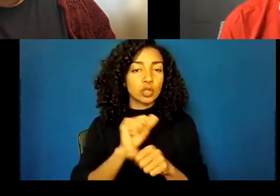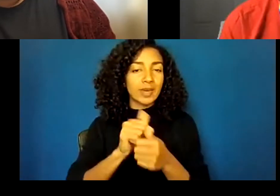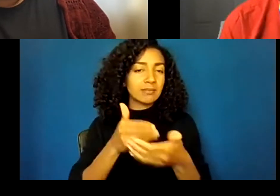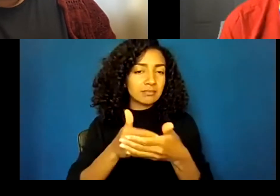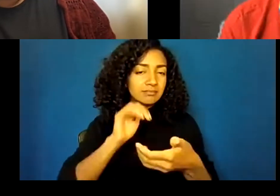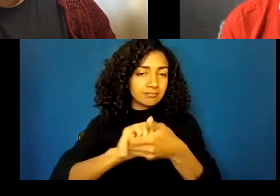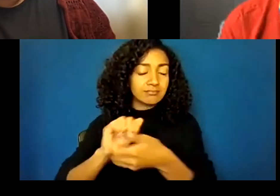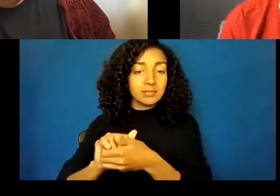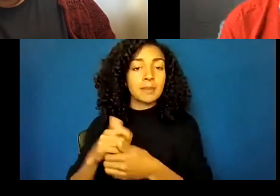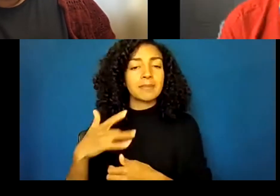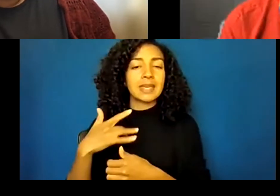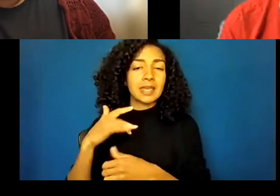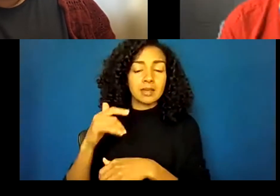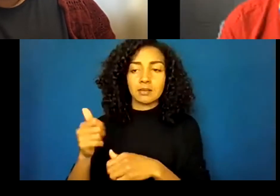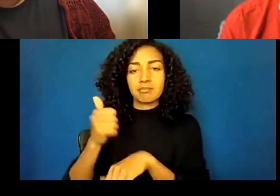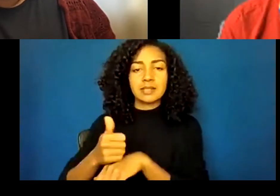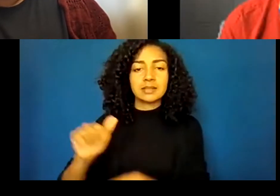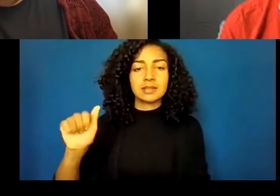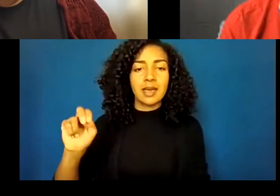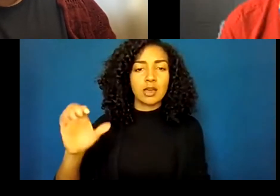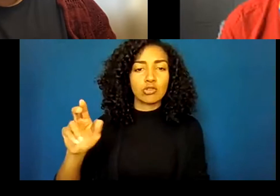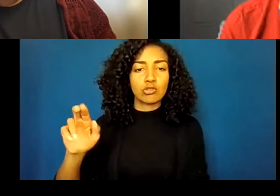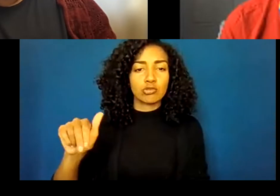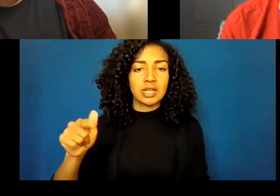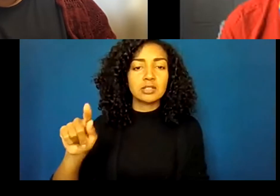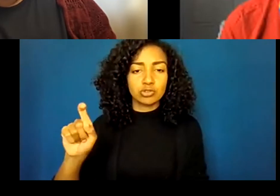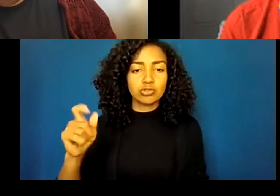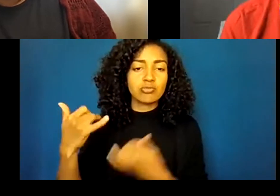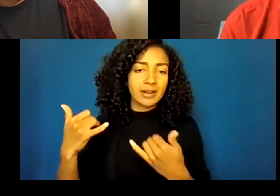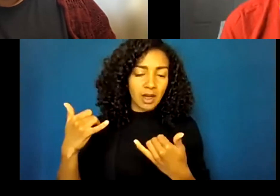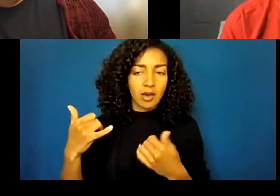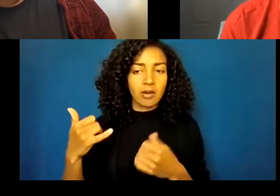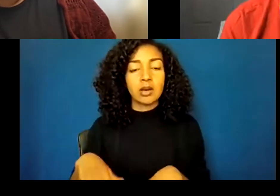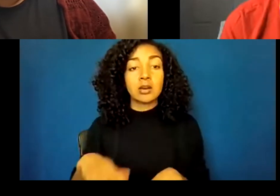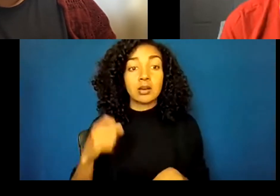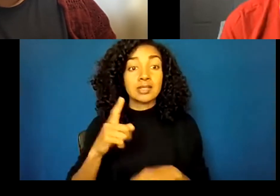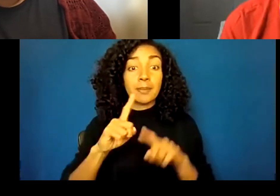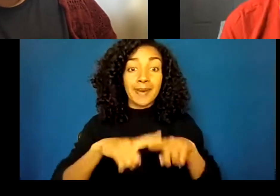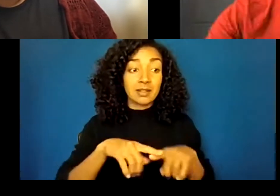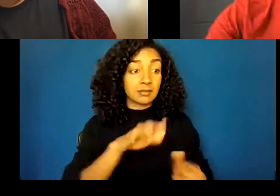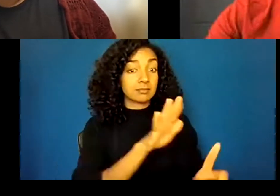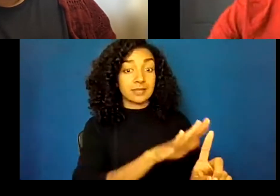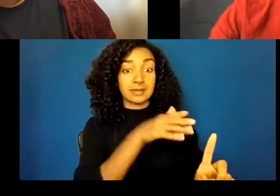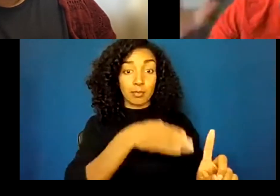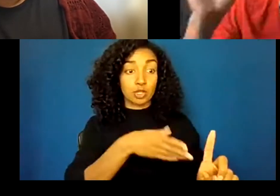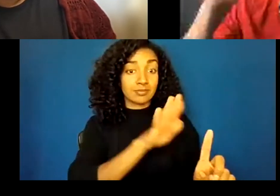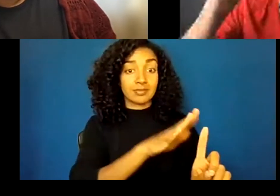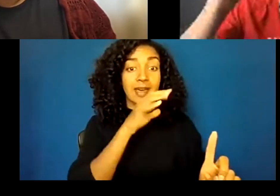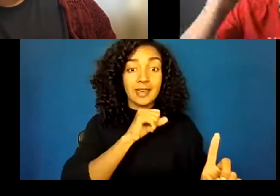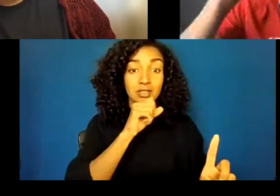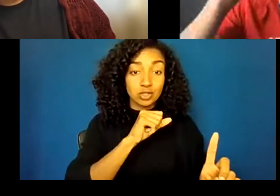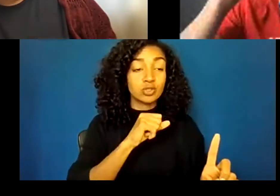our resources are right now. And depending upon the age of the person, we often will reach out to